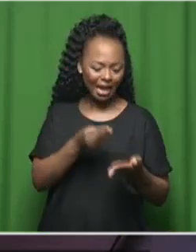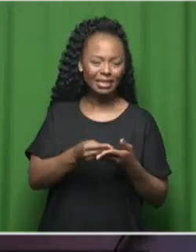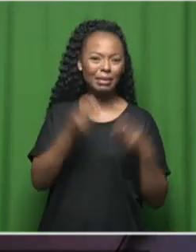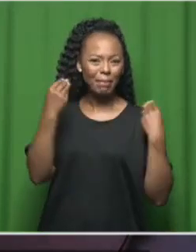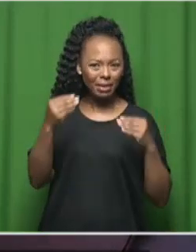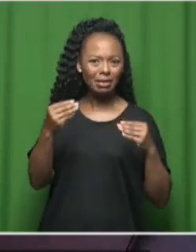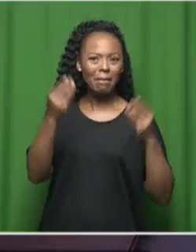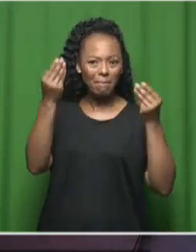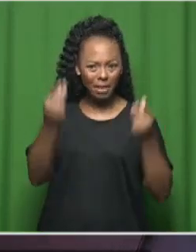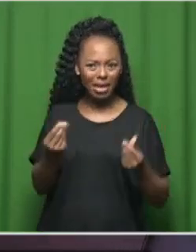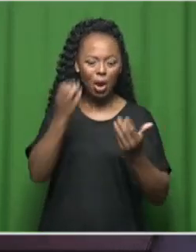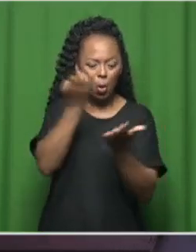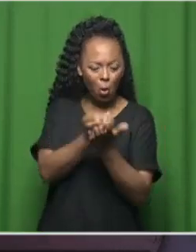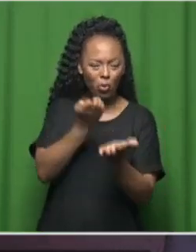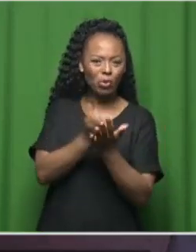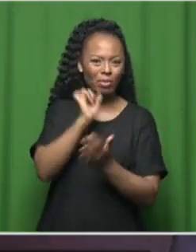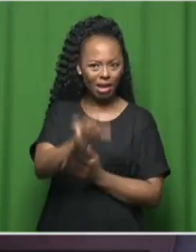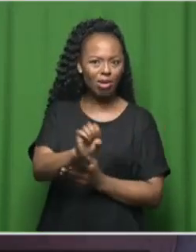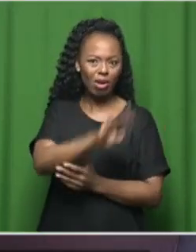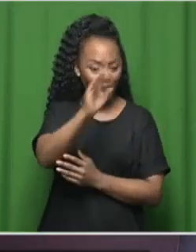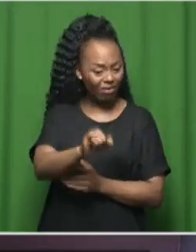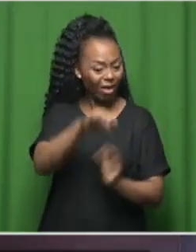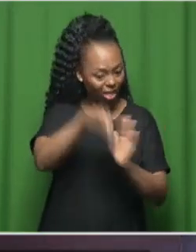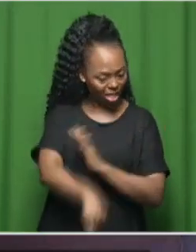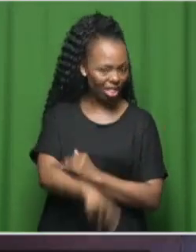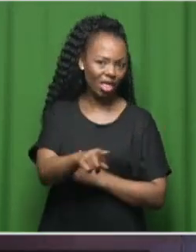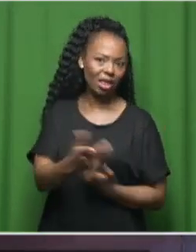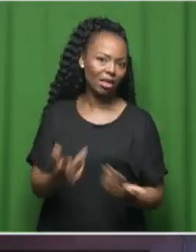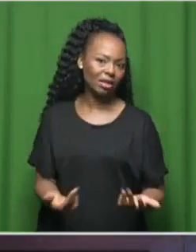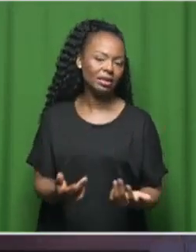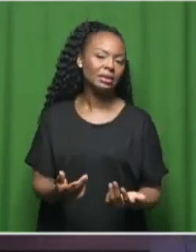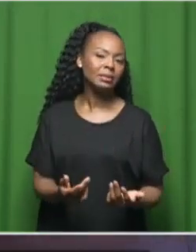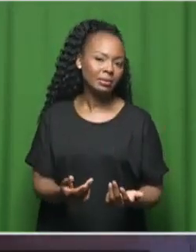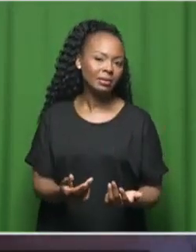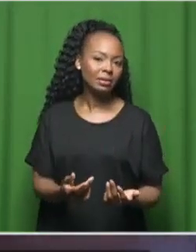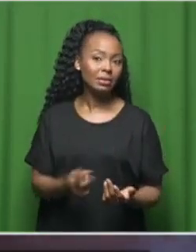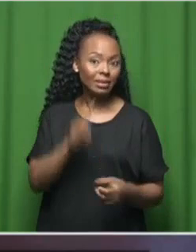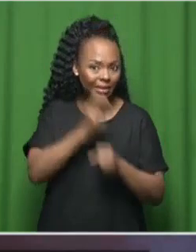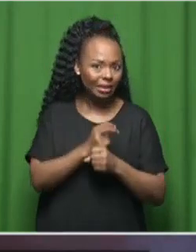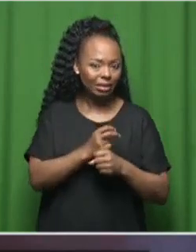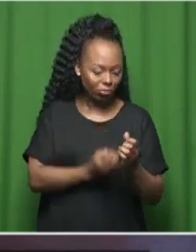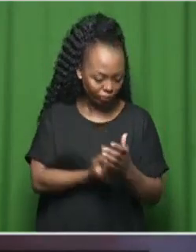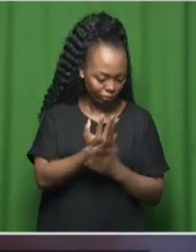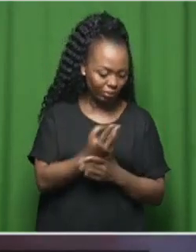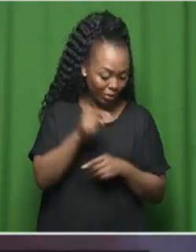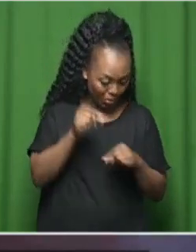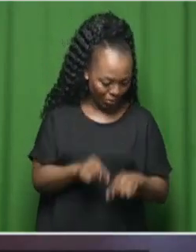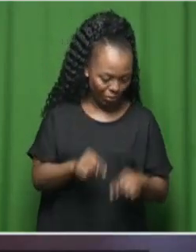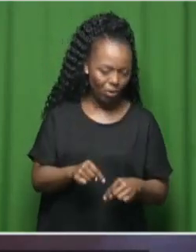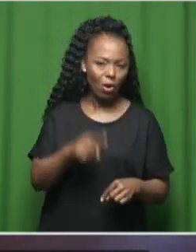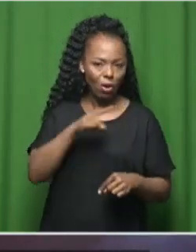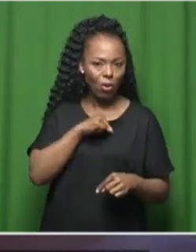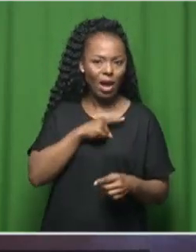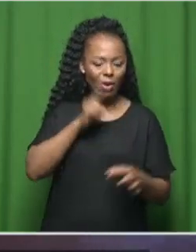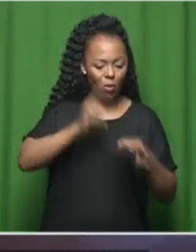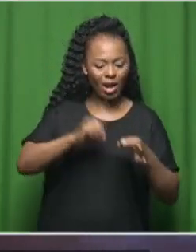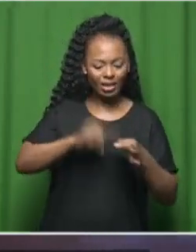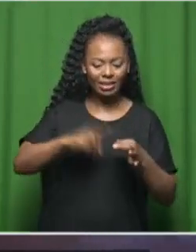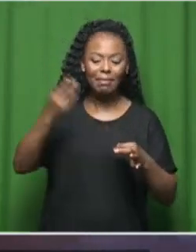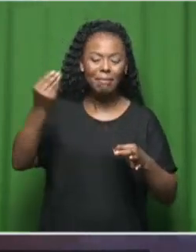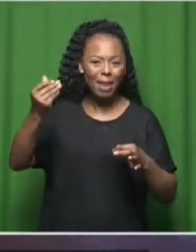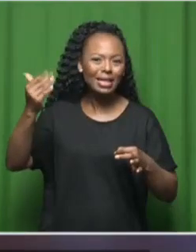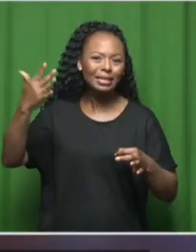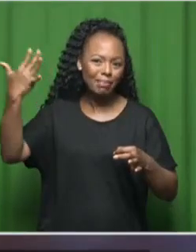So it's actually better for the bigger picture to keep it here, even though our products will be a little bit higher, because we do use premium